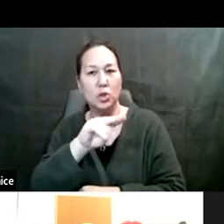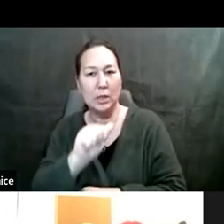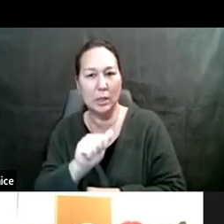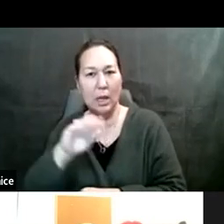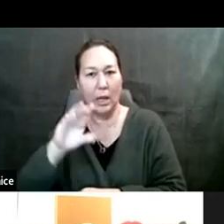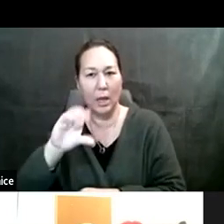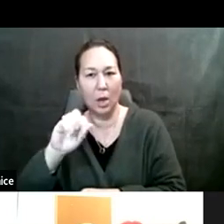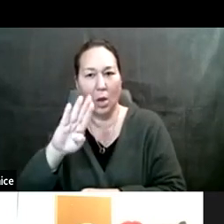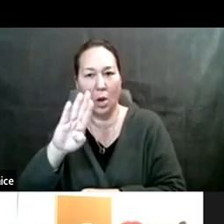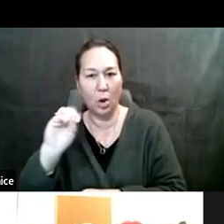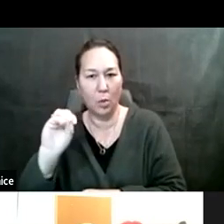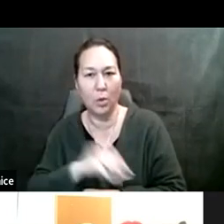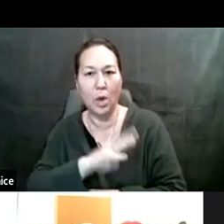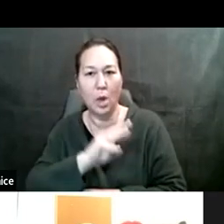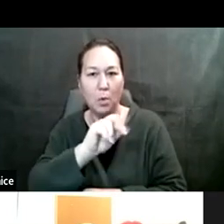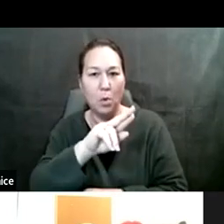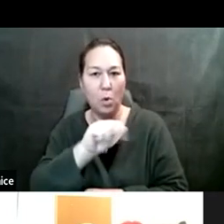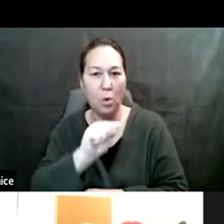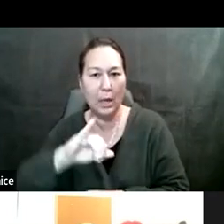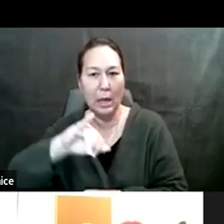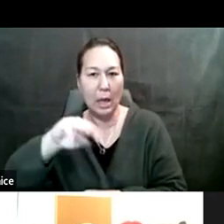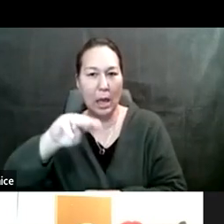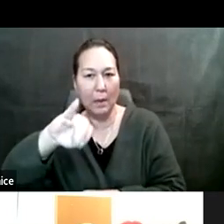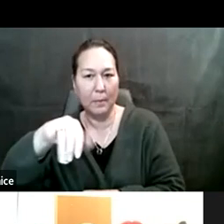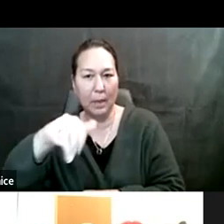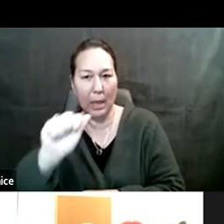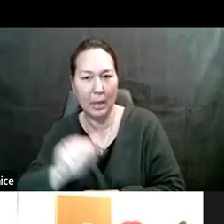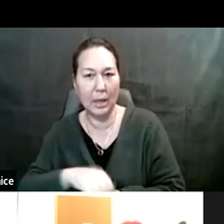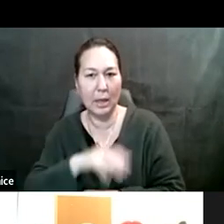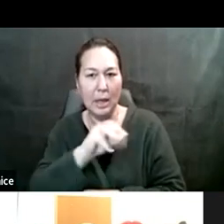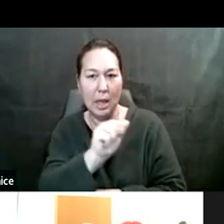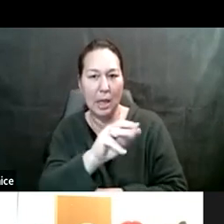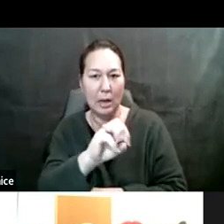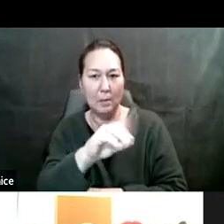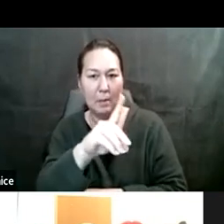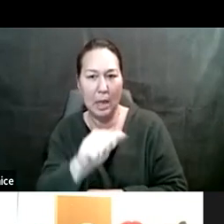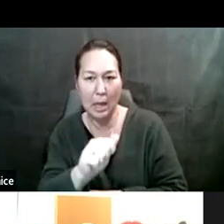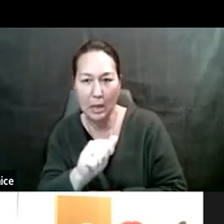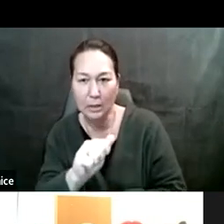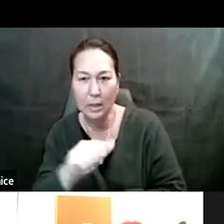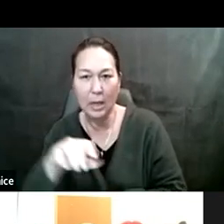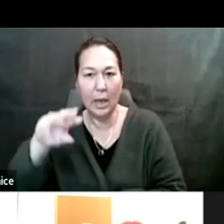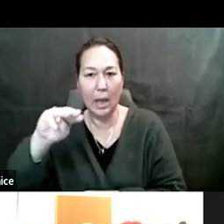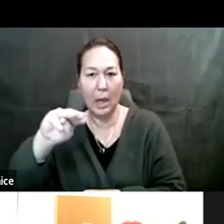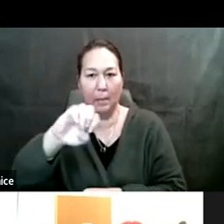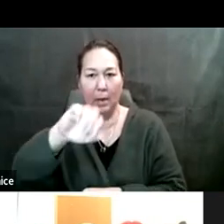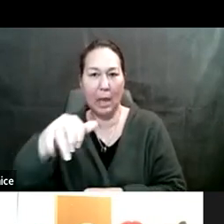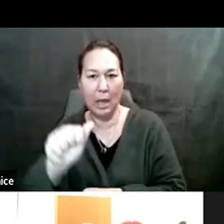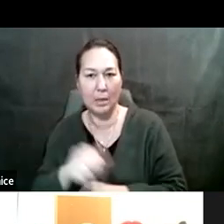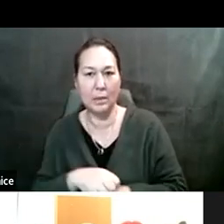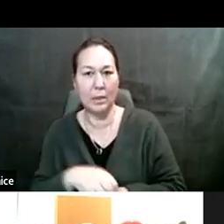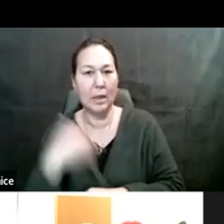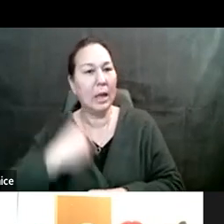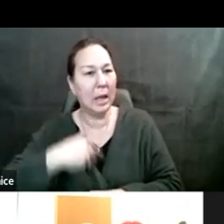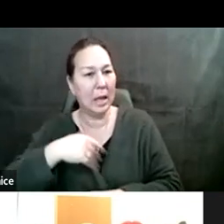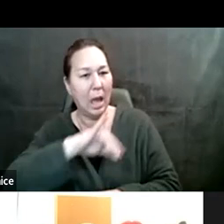your hands and zoom hello hi good evening good evening hi my name is and